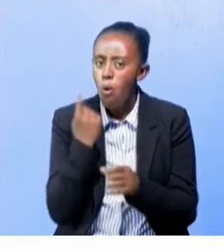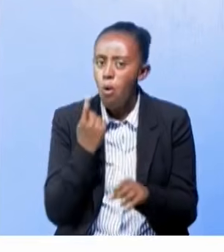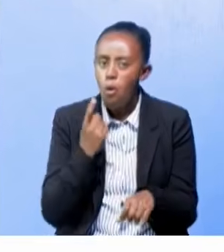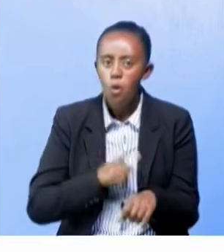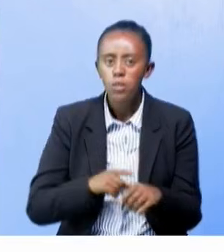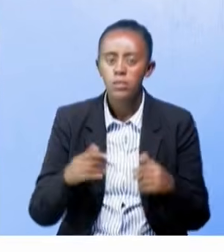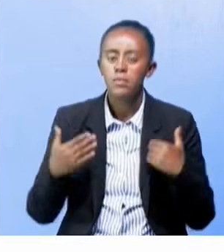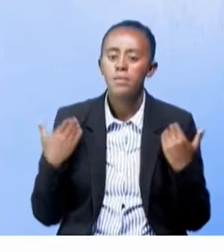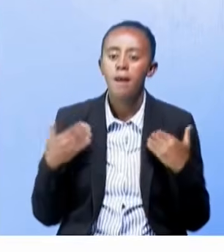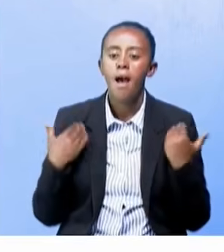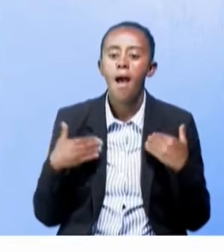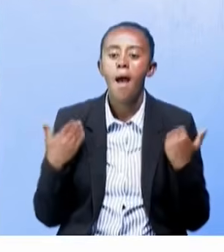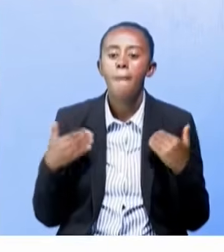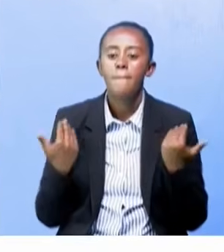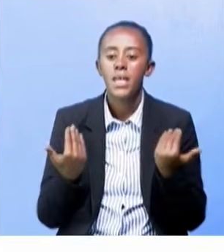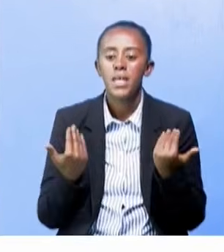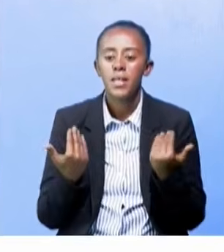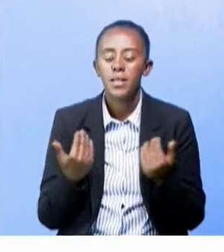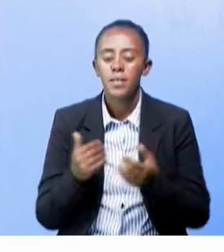always